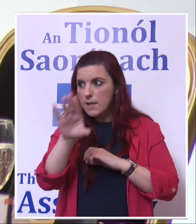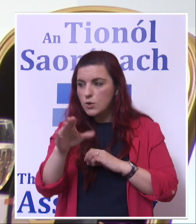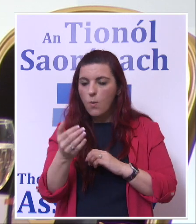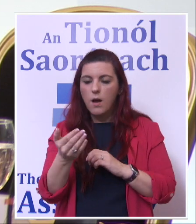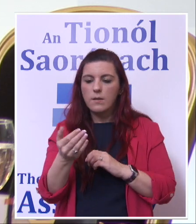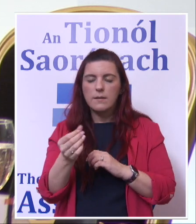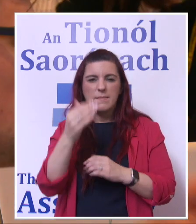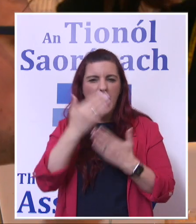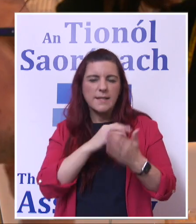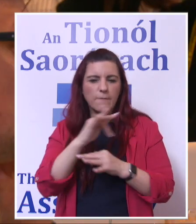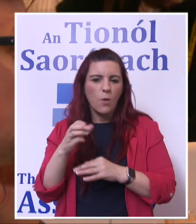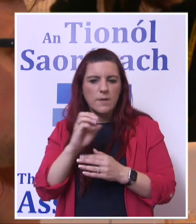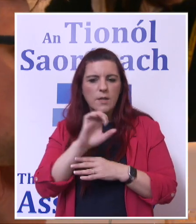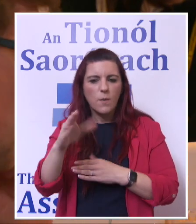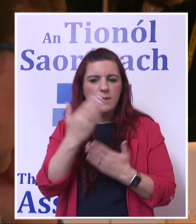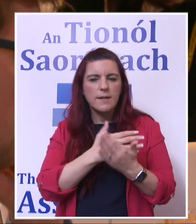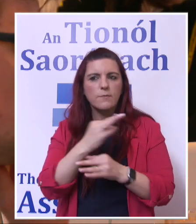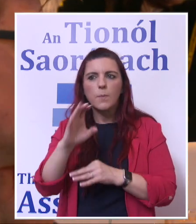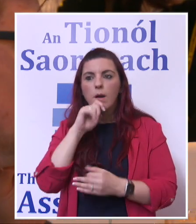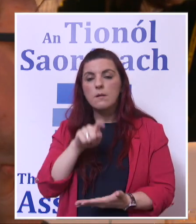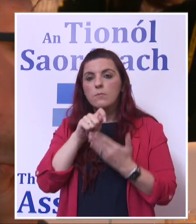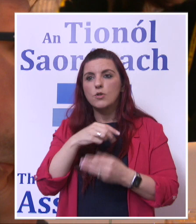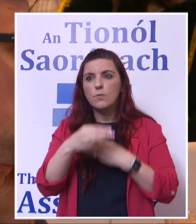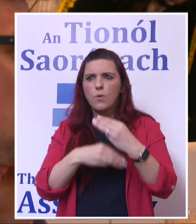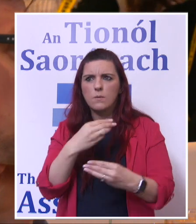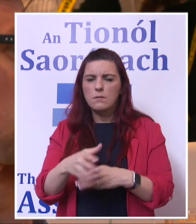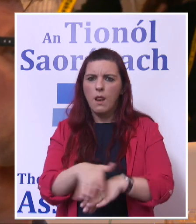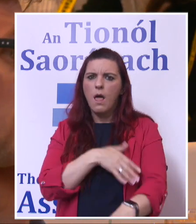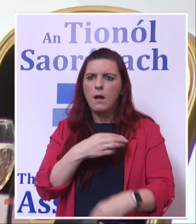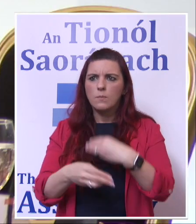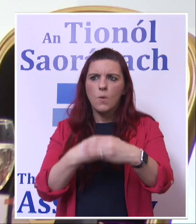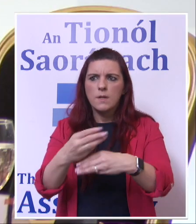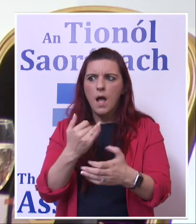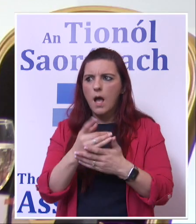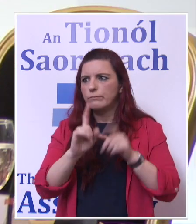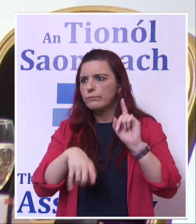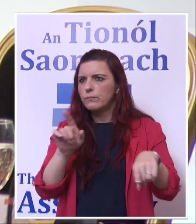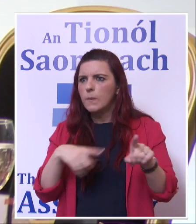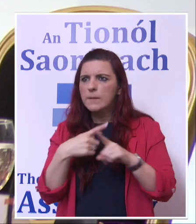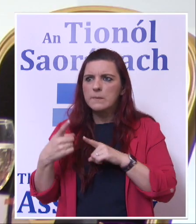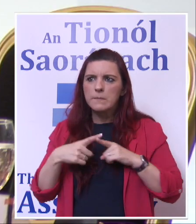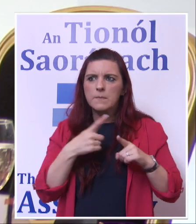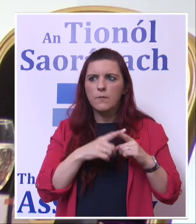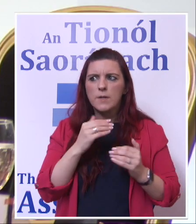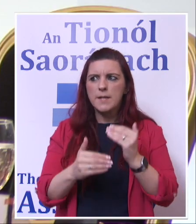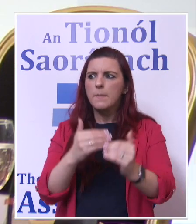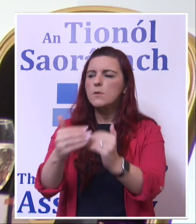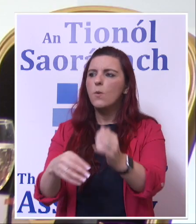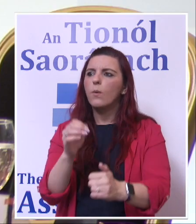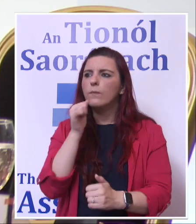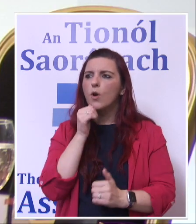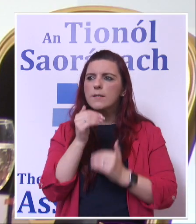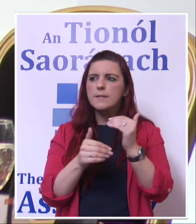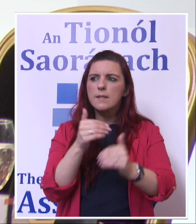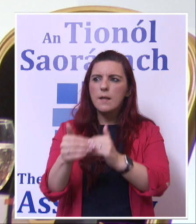the slide afterwards, because the budgeting process is a long one. There are various steps. The first step is deciding on the rate of